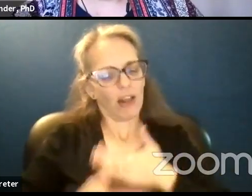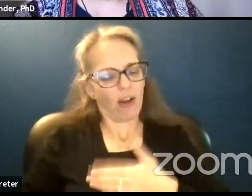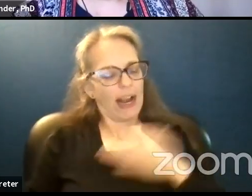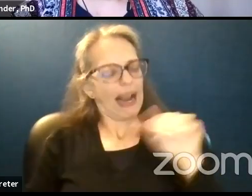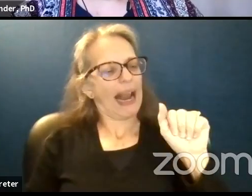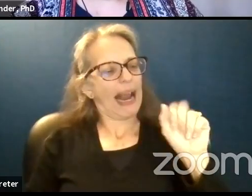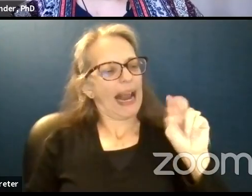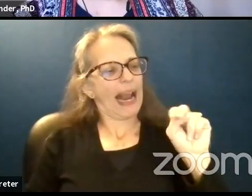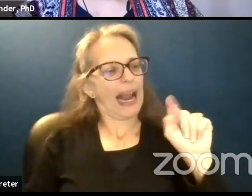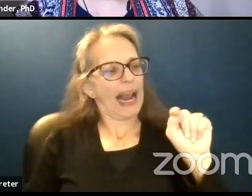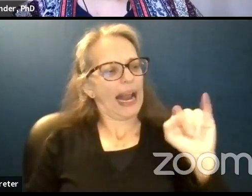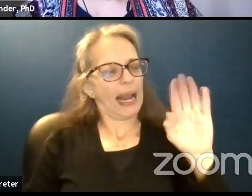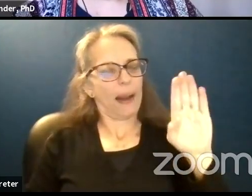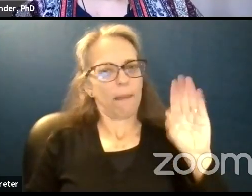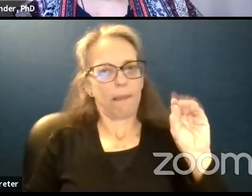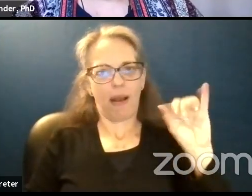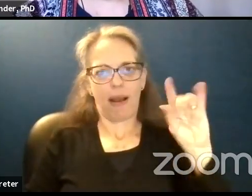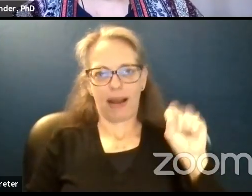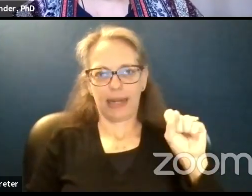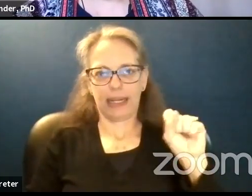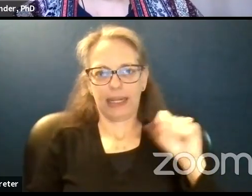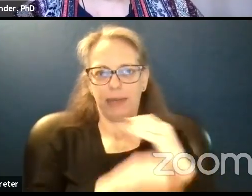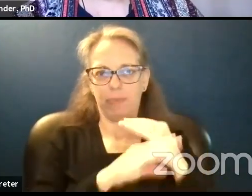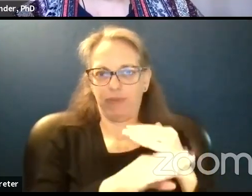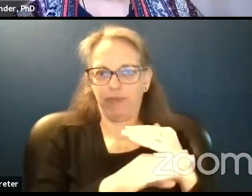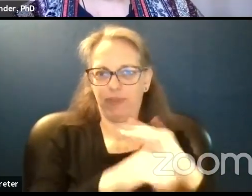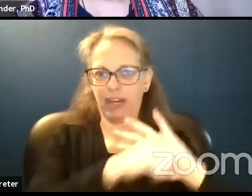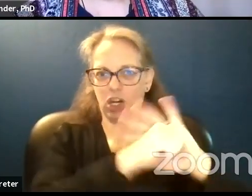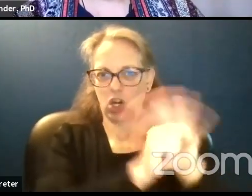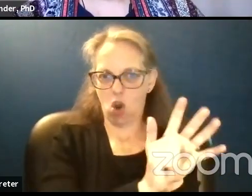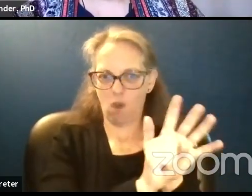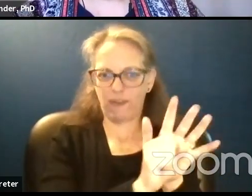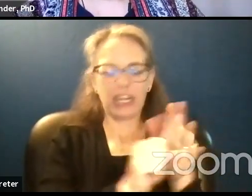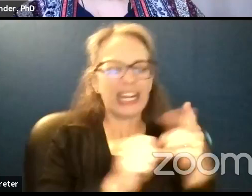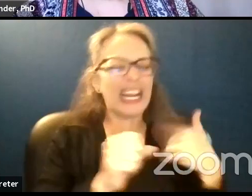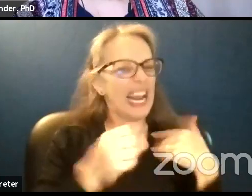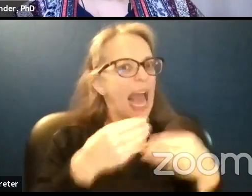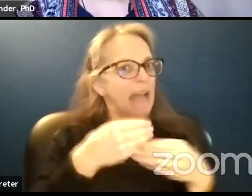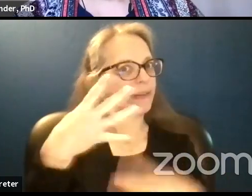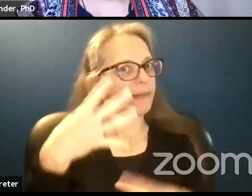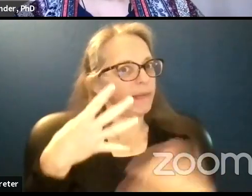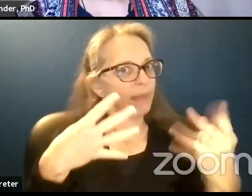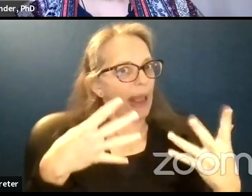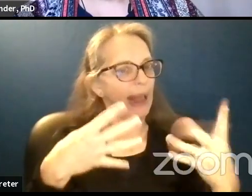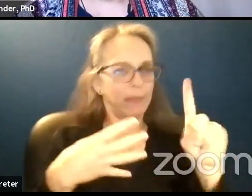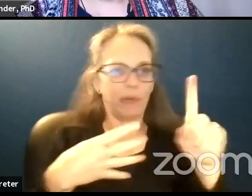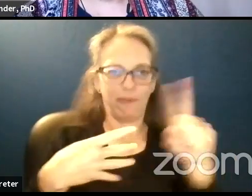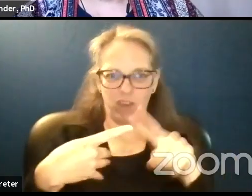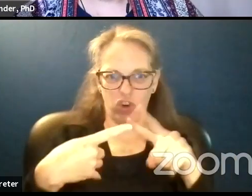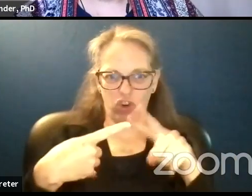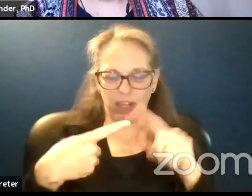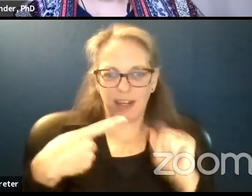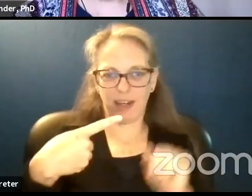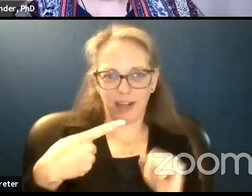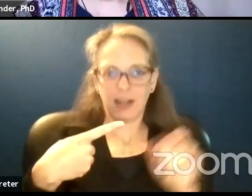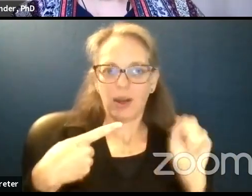from COVID? Actually, he has a bunch of questions. So I'm going to, let's do that one first and then we'll turn to the next one.